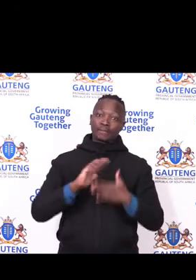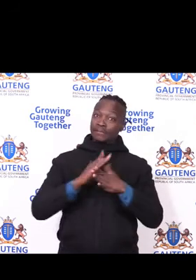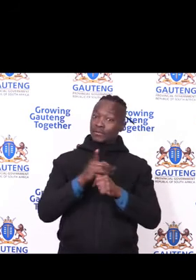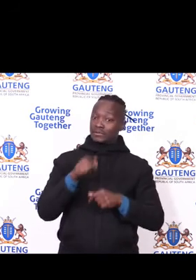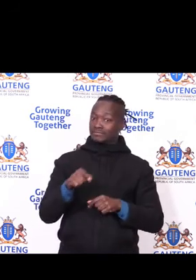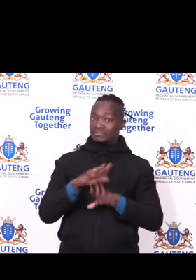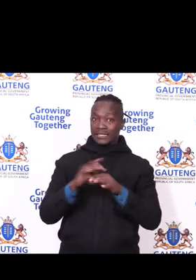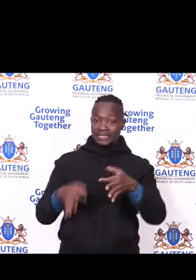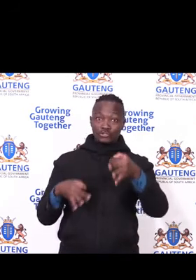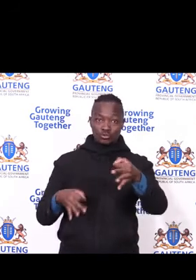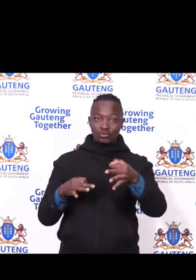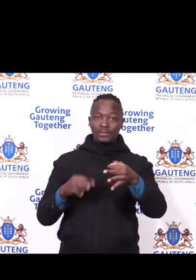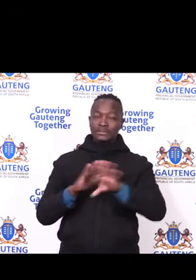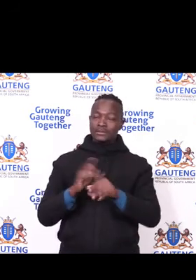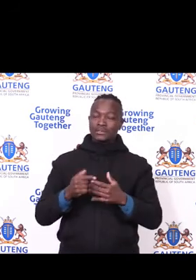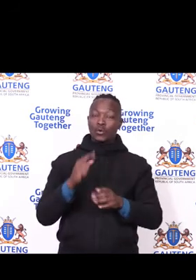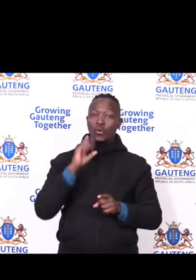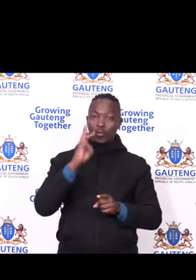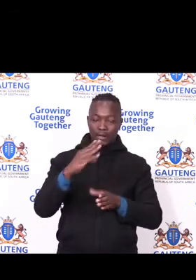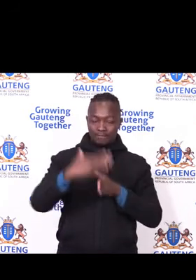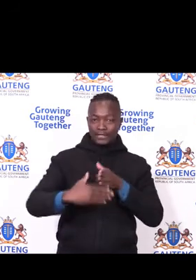particular service will come to an end.